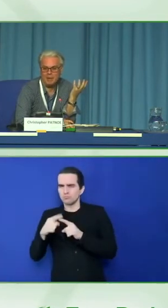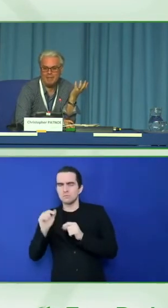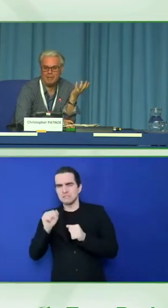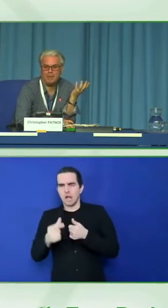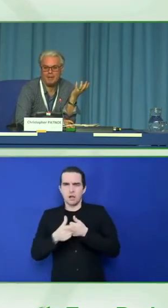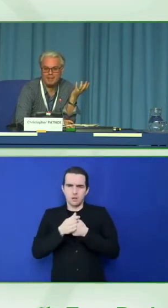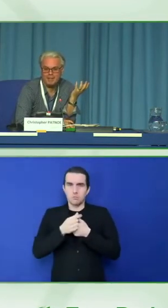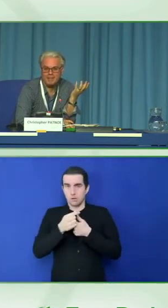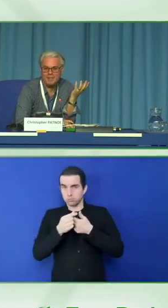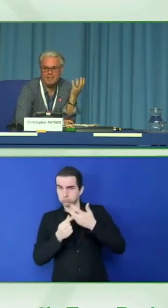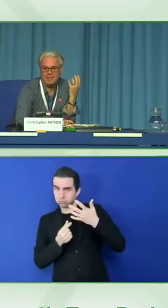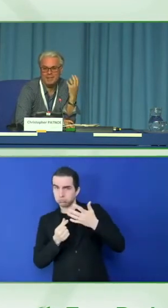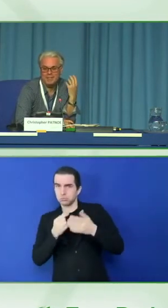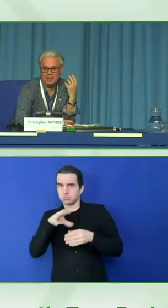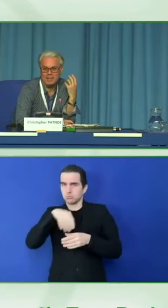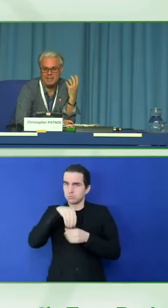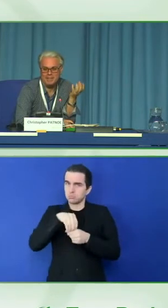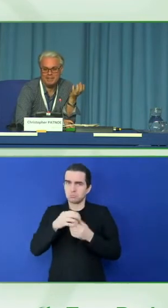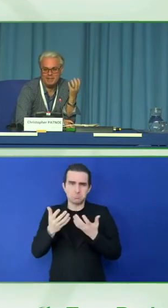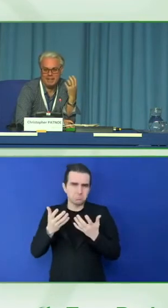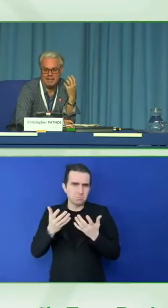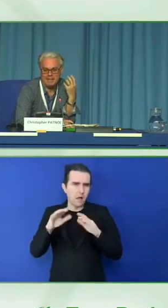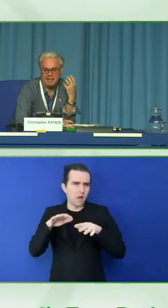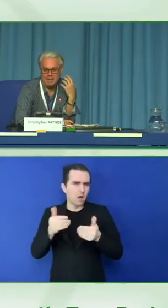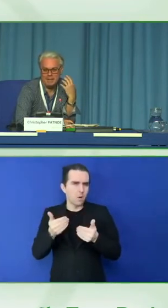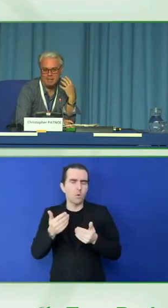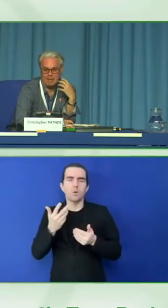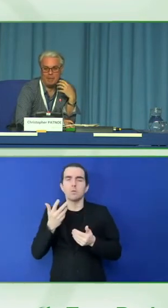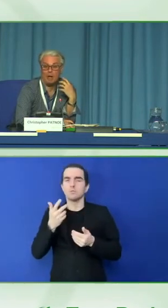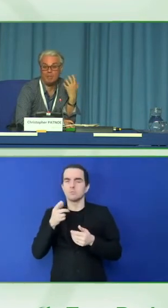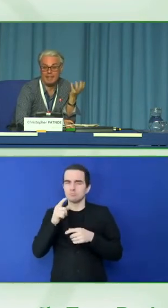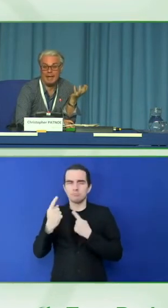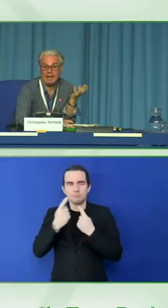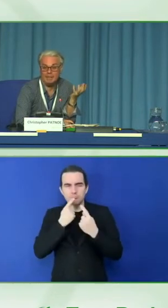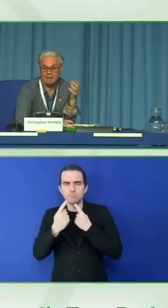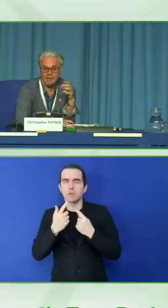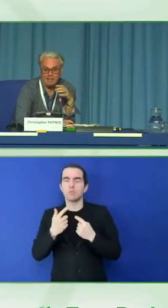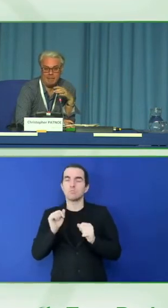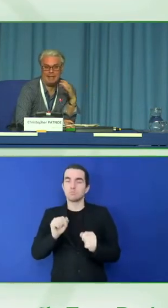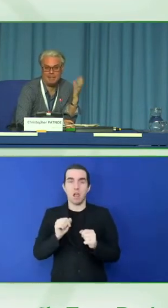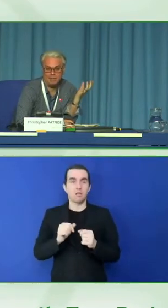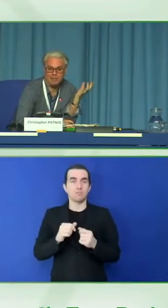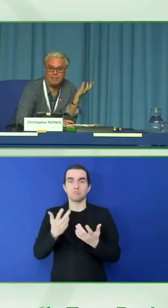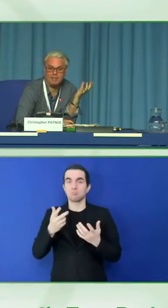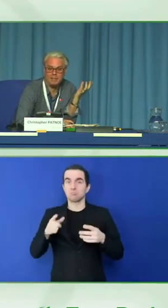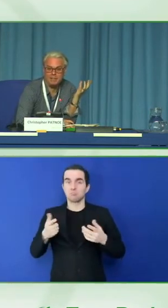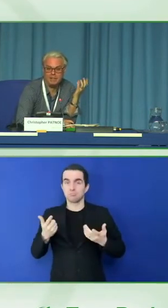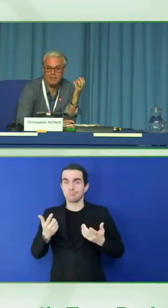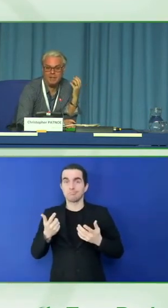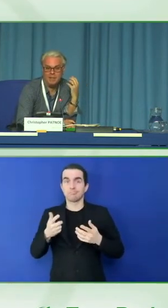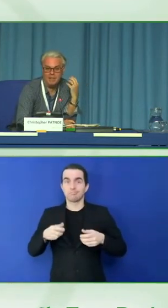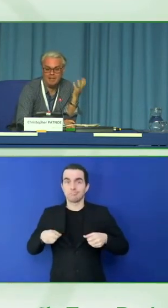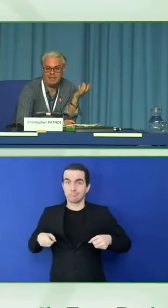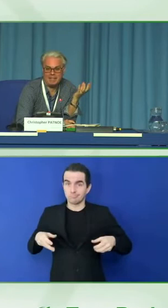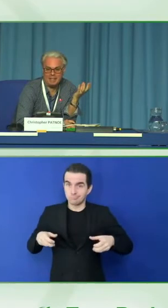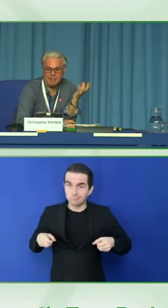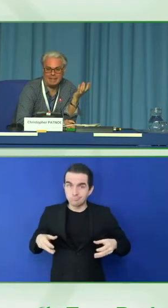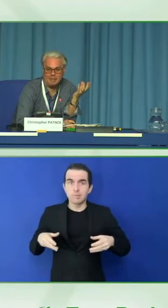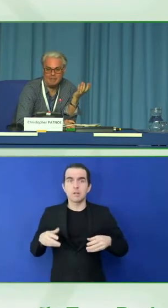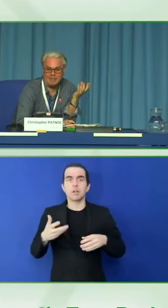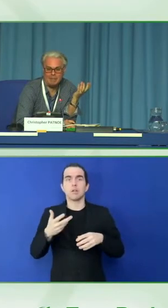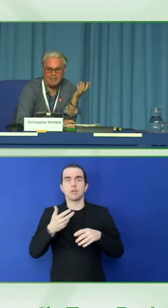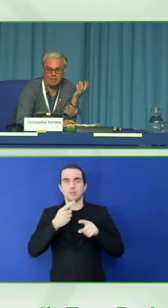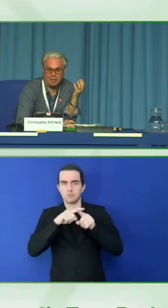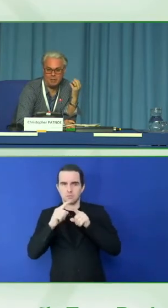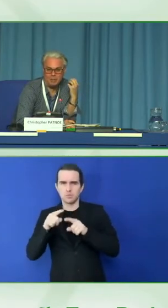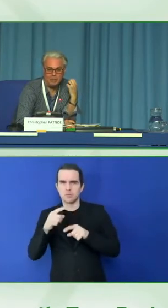is the one you have in your pocket. So the idea of taking something that people already have and expanding the uses of it, that feels like it's a